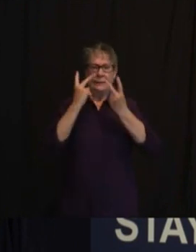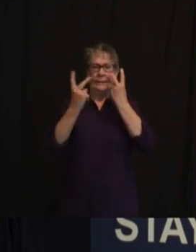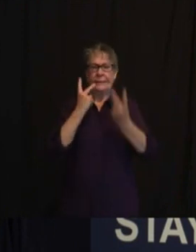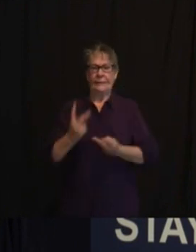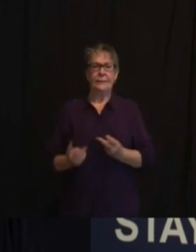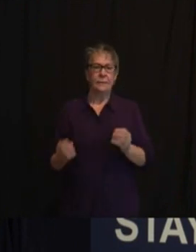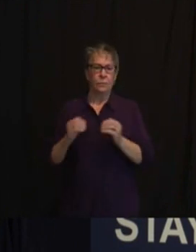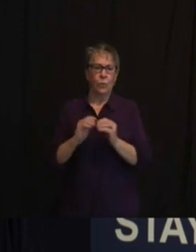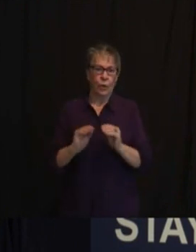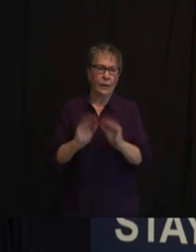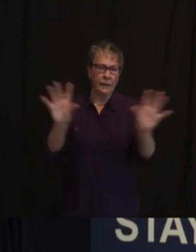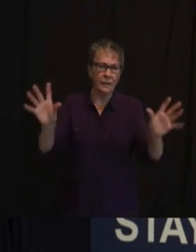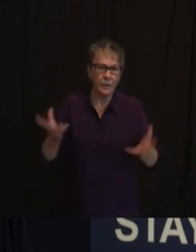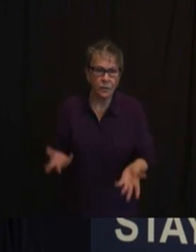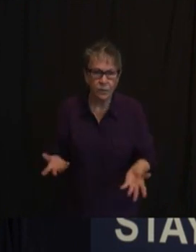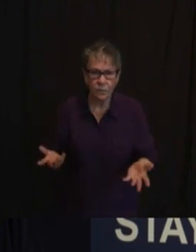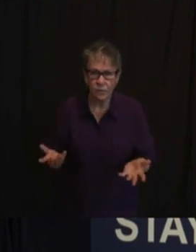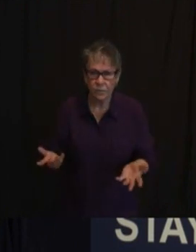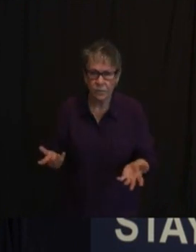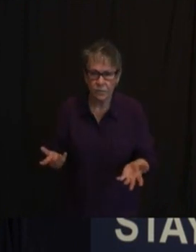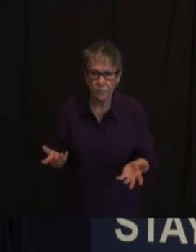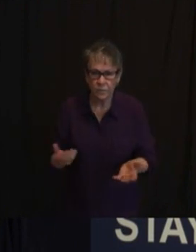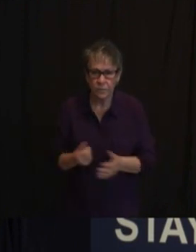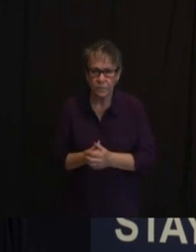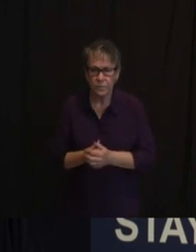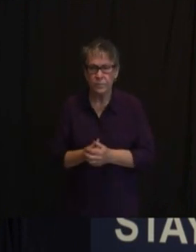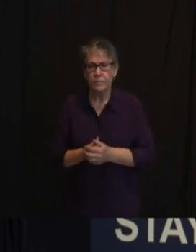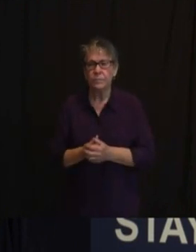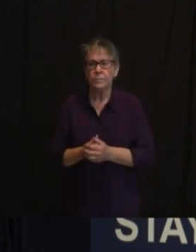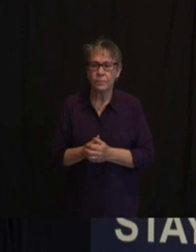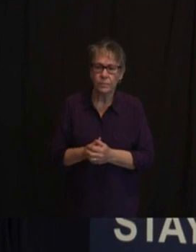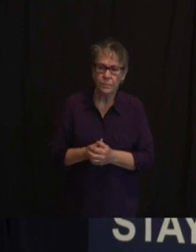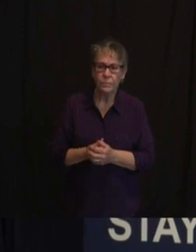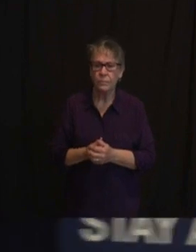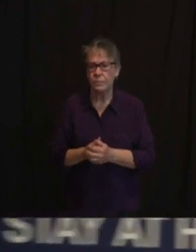again, this is going to be something that we're continuously honing in on.